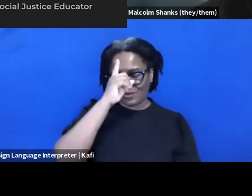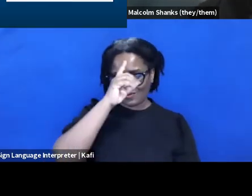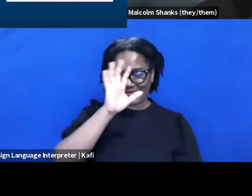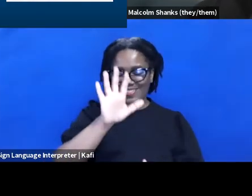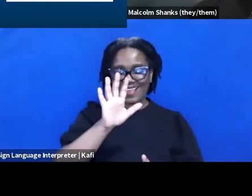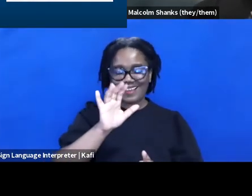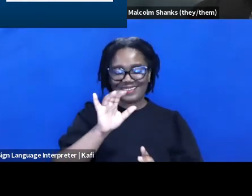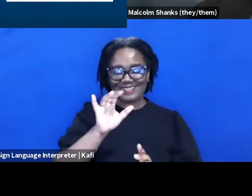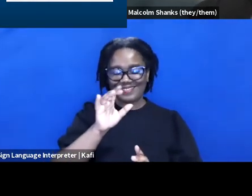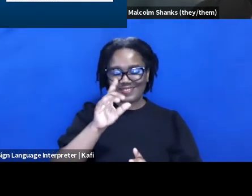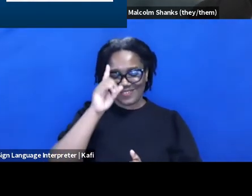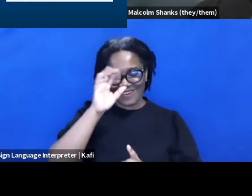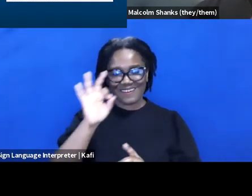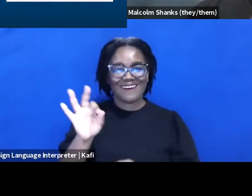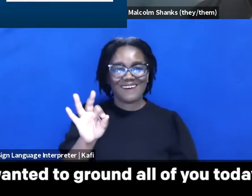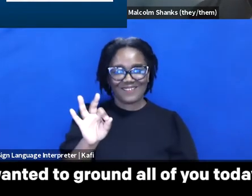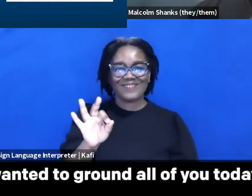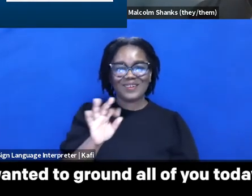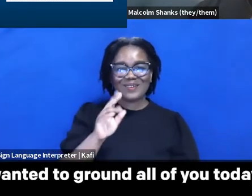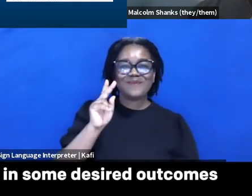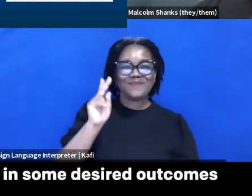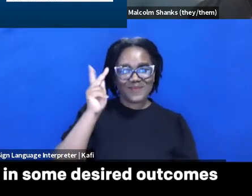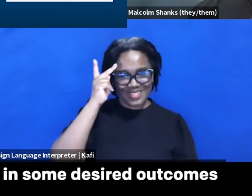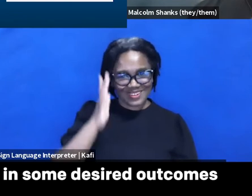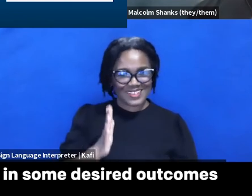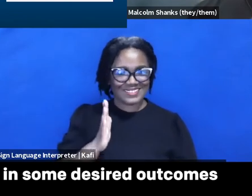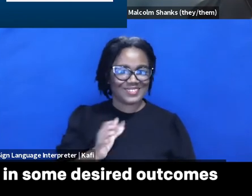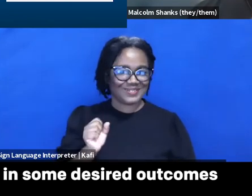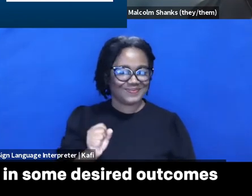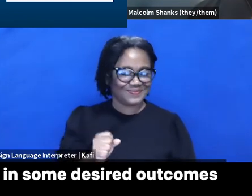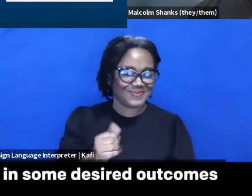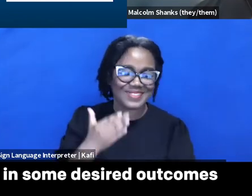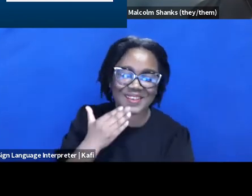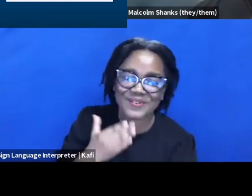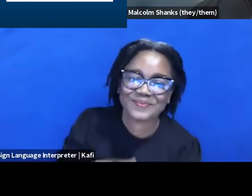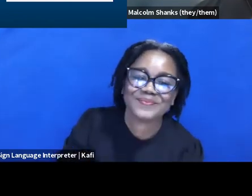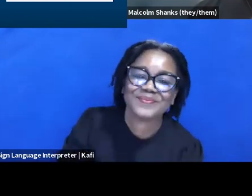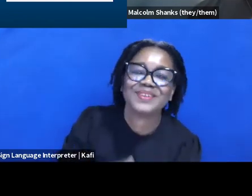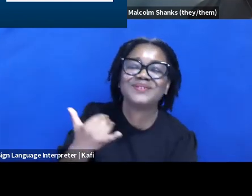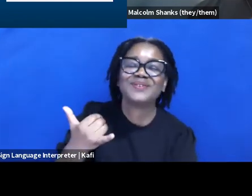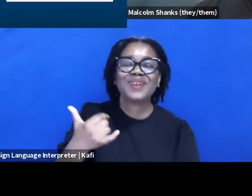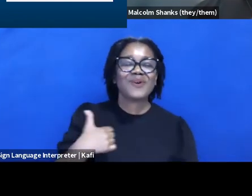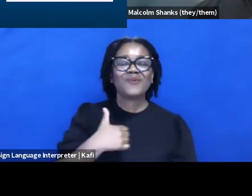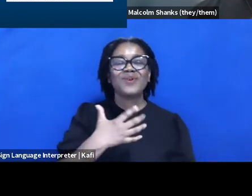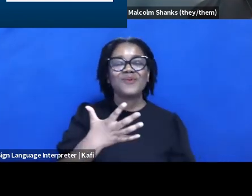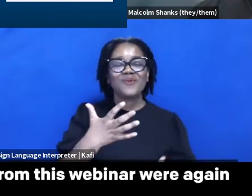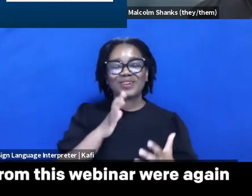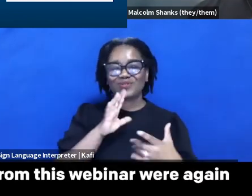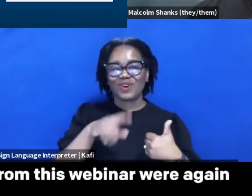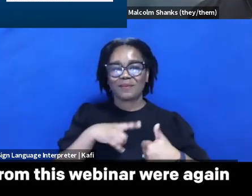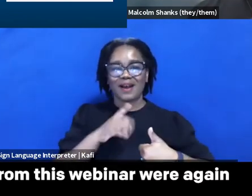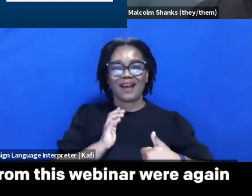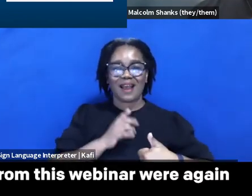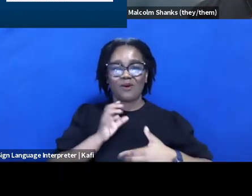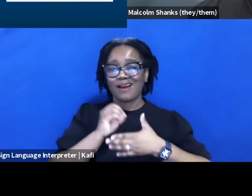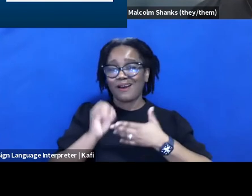So we wanted to ground all of you all today in, some desired outcomes, from